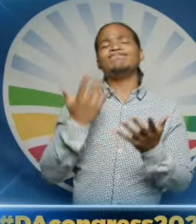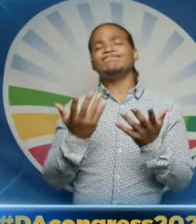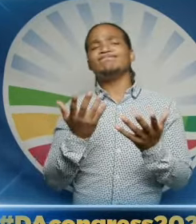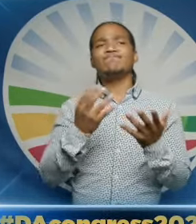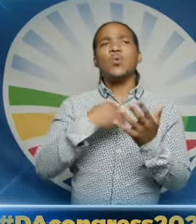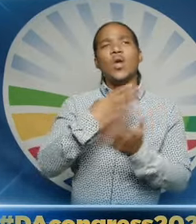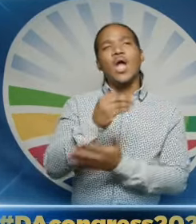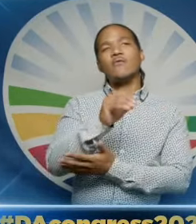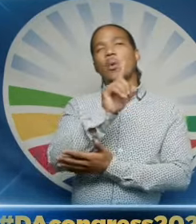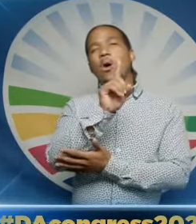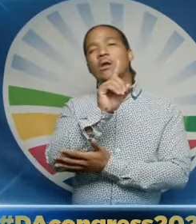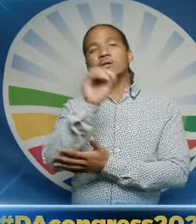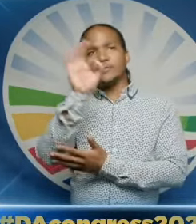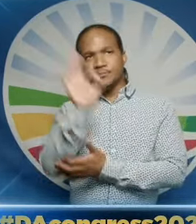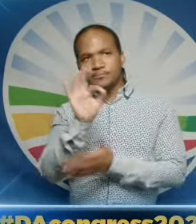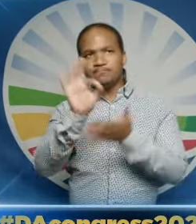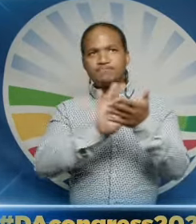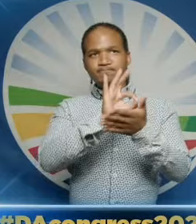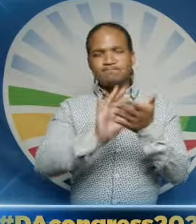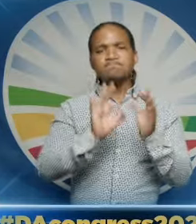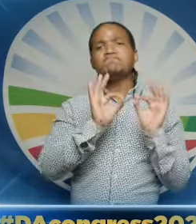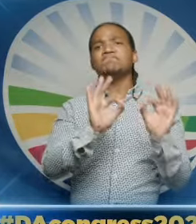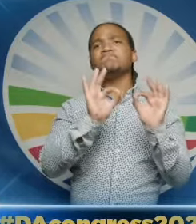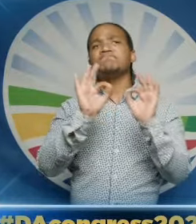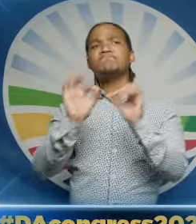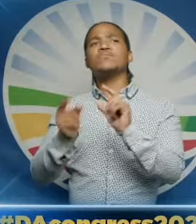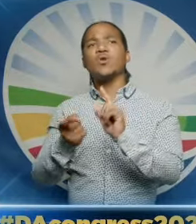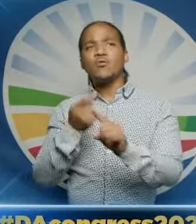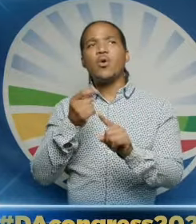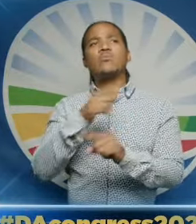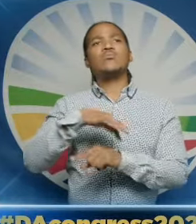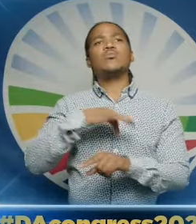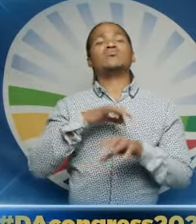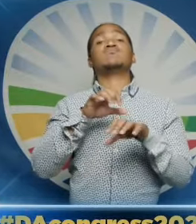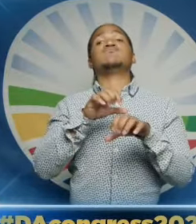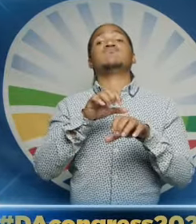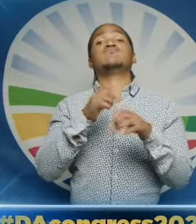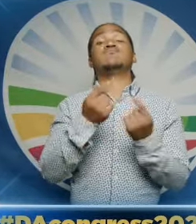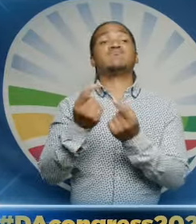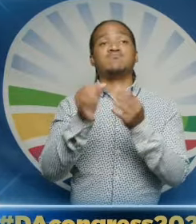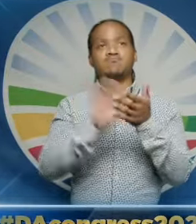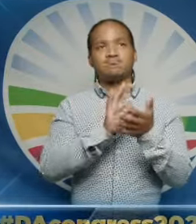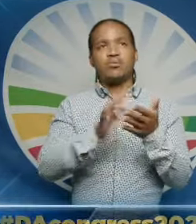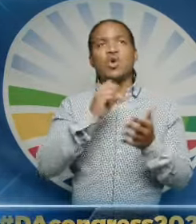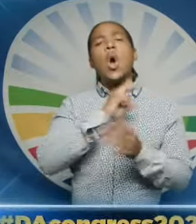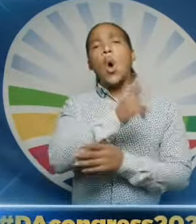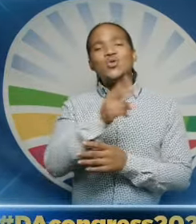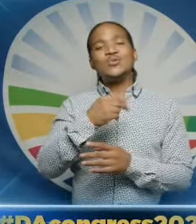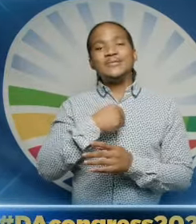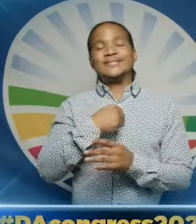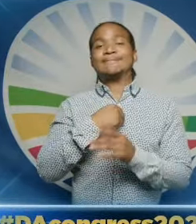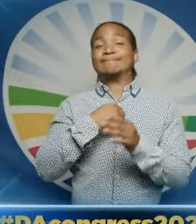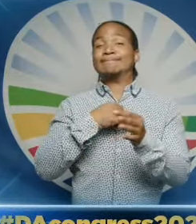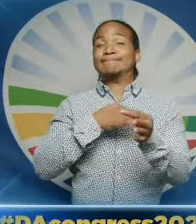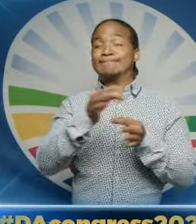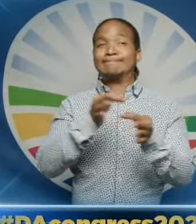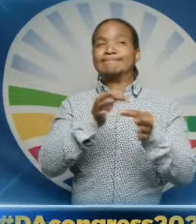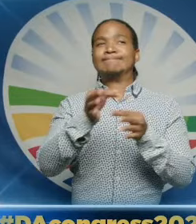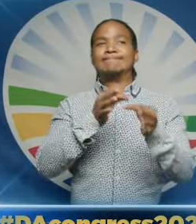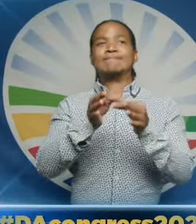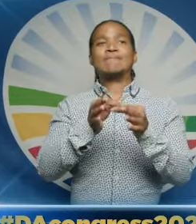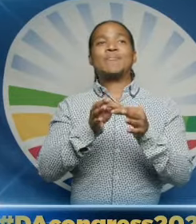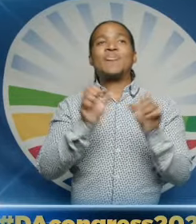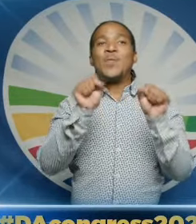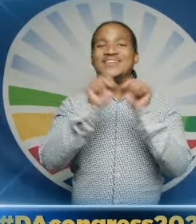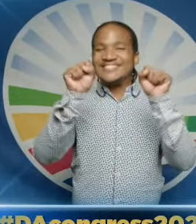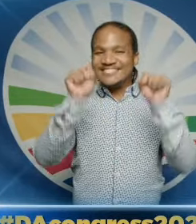had 100% voting from the people that wished to cast their vote. I want to emphasize again that the system is